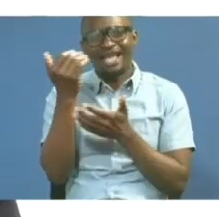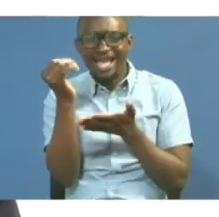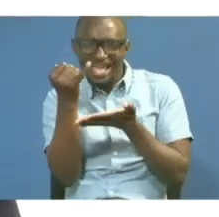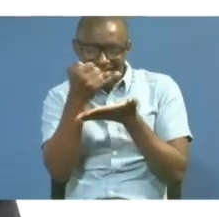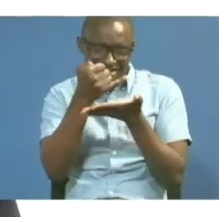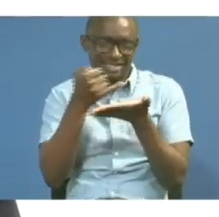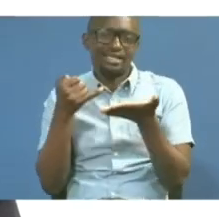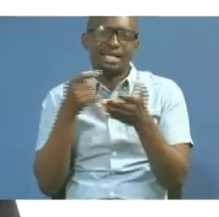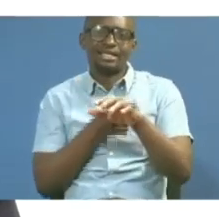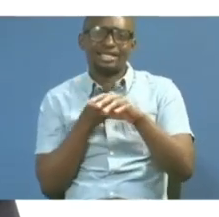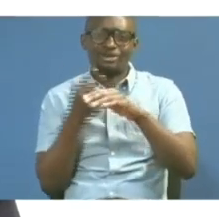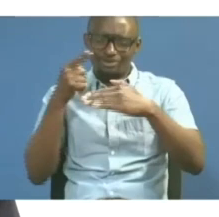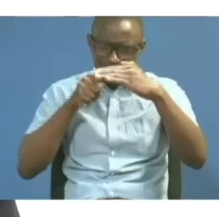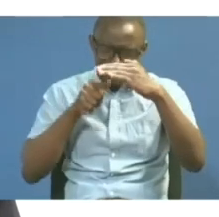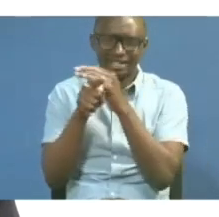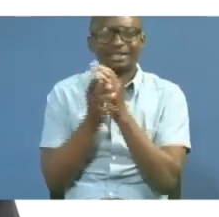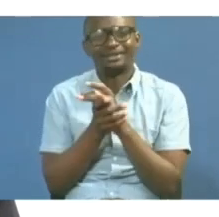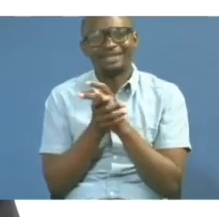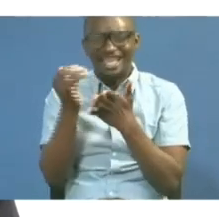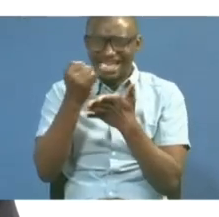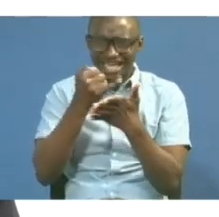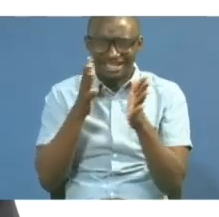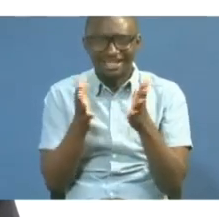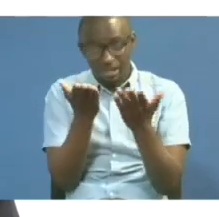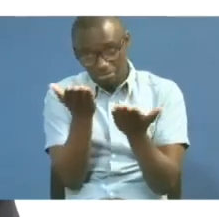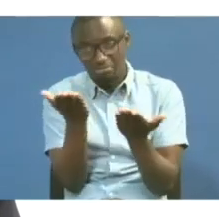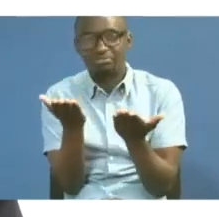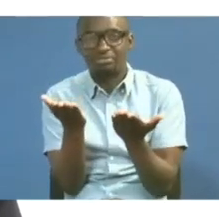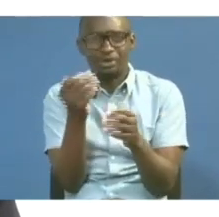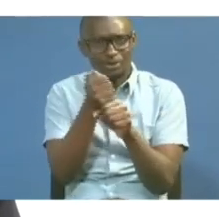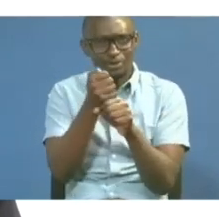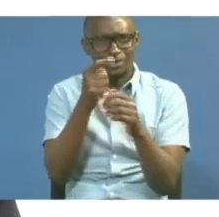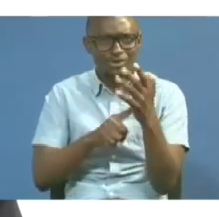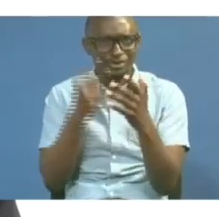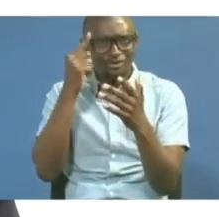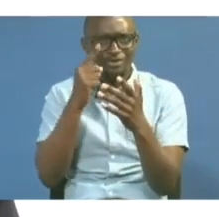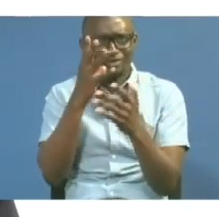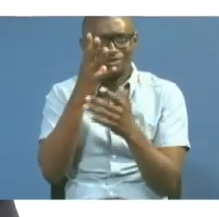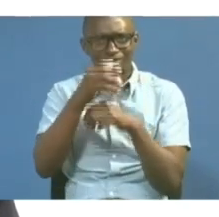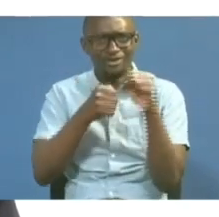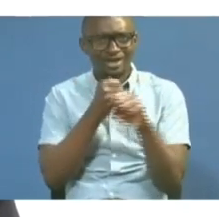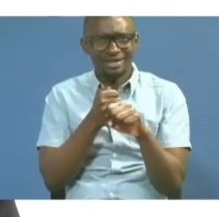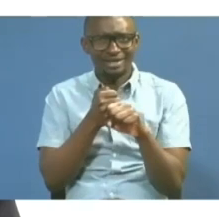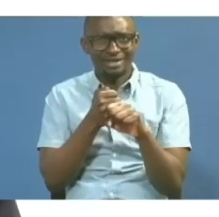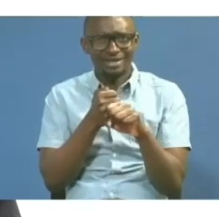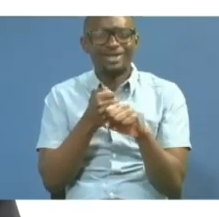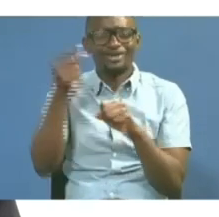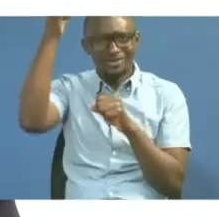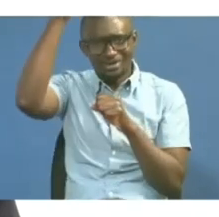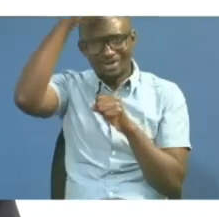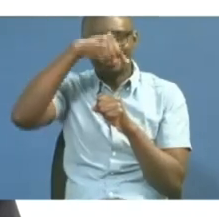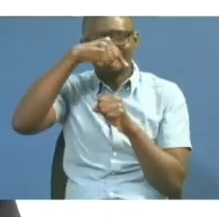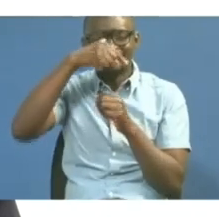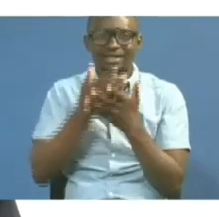Architecture, what as you enter as an architect, what you're going to do in the first 4 years, you're